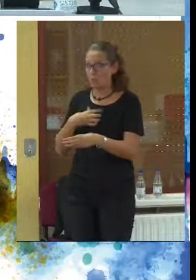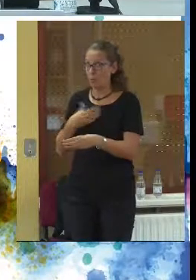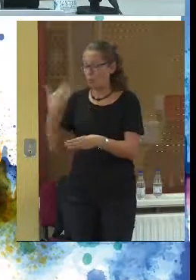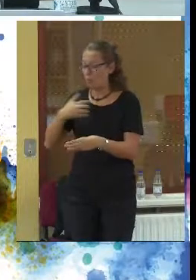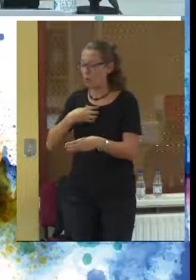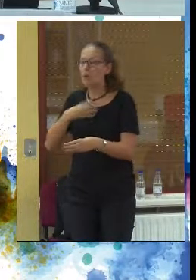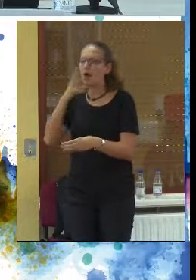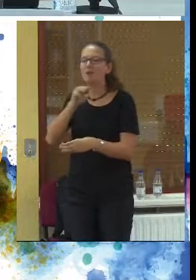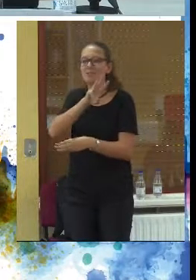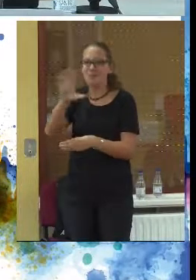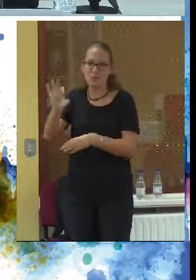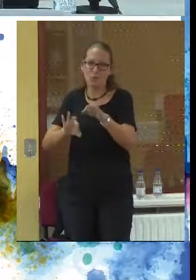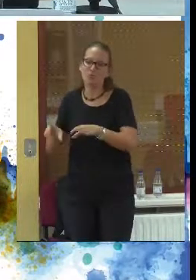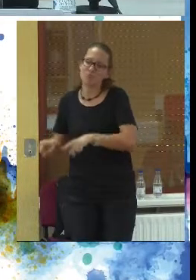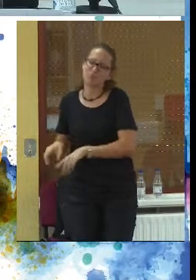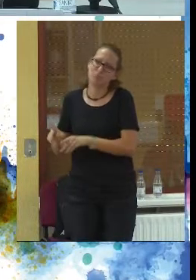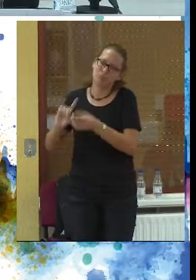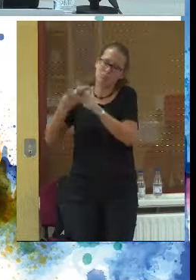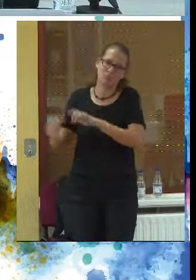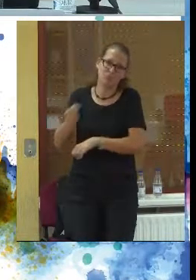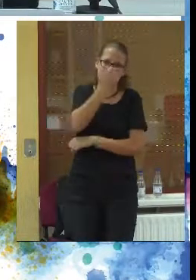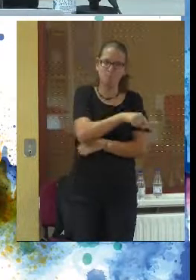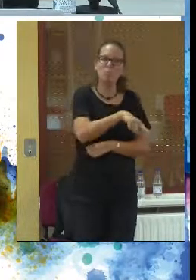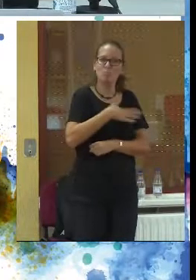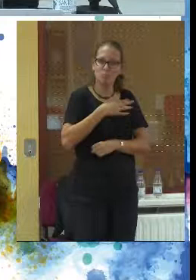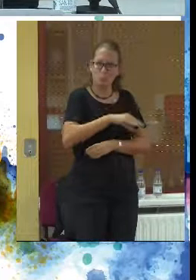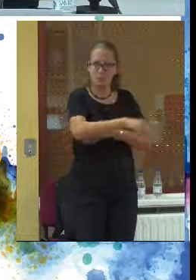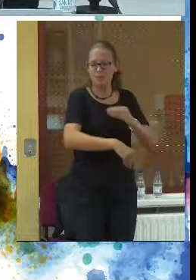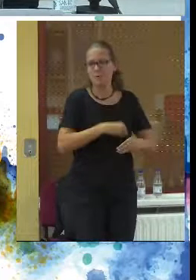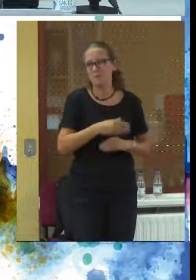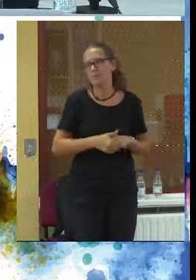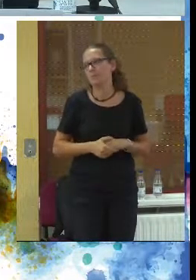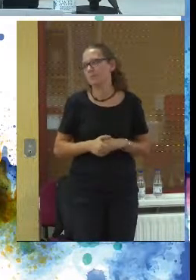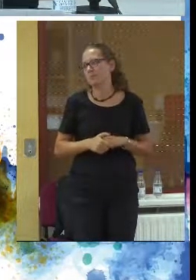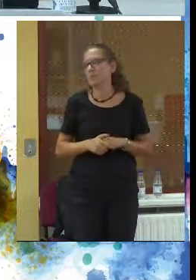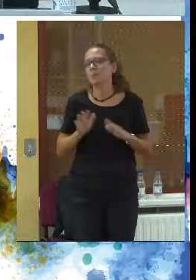from unauthorized to fully standardized.